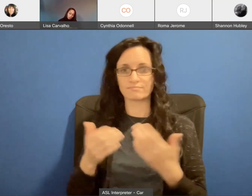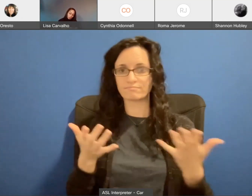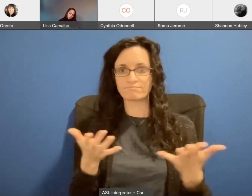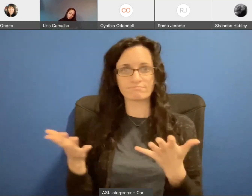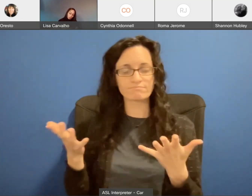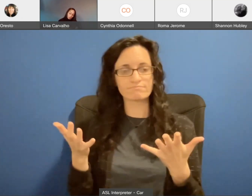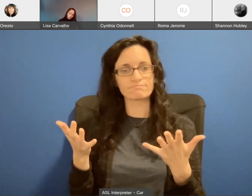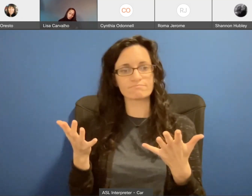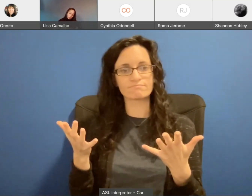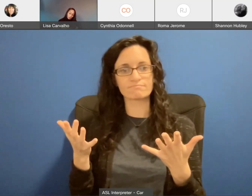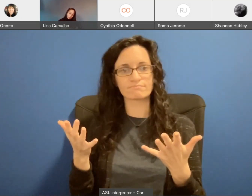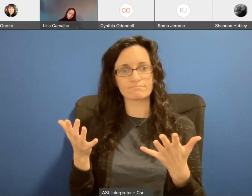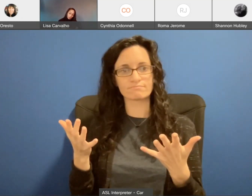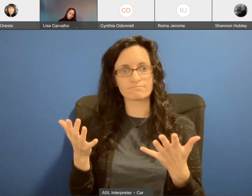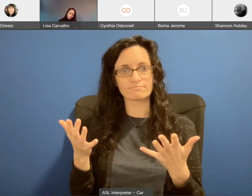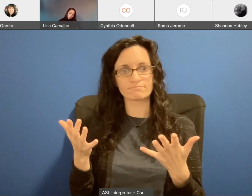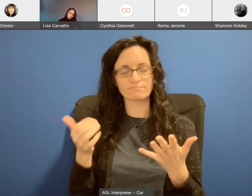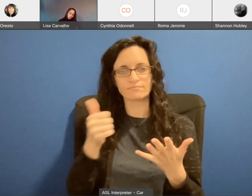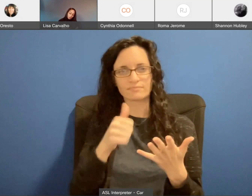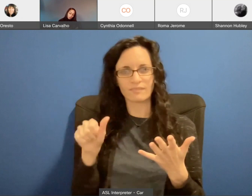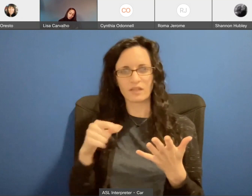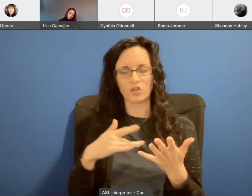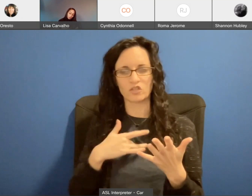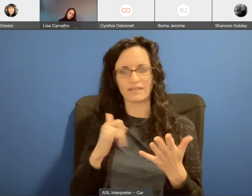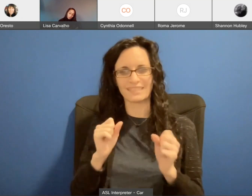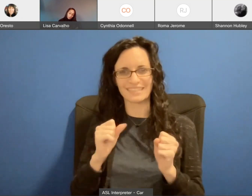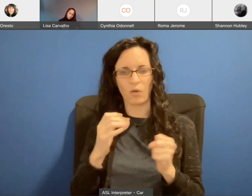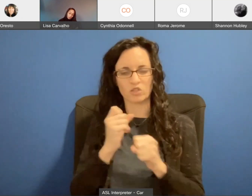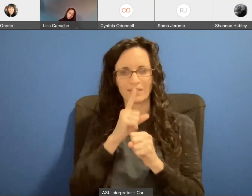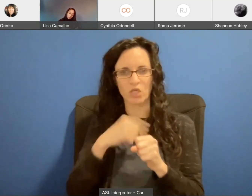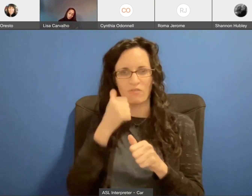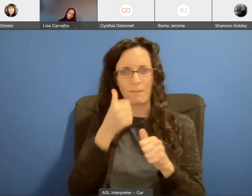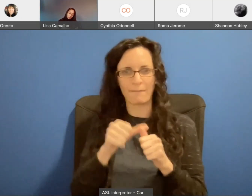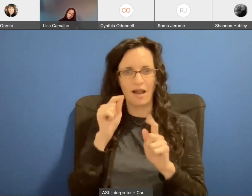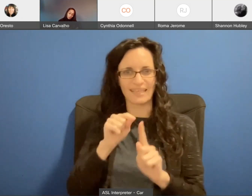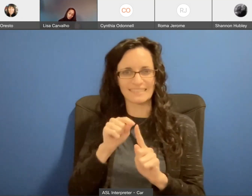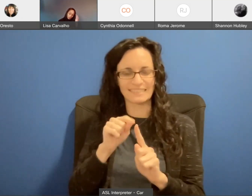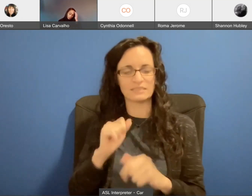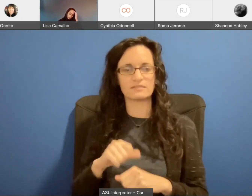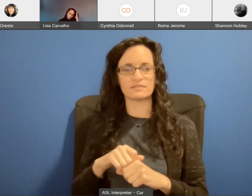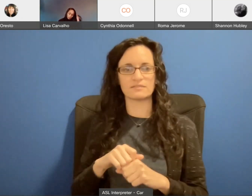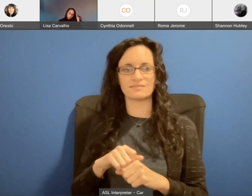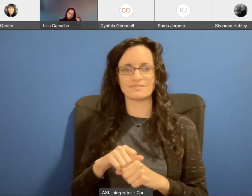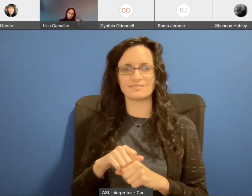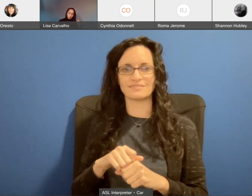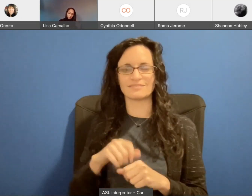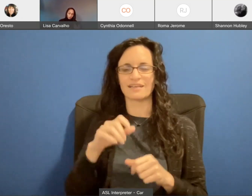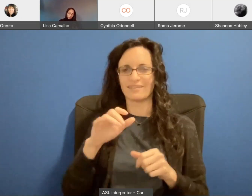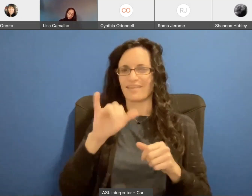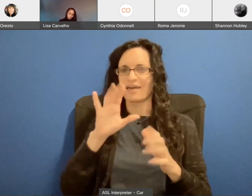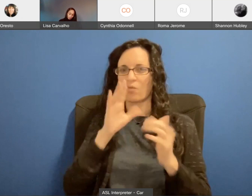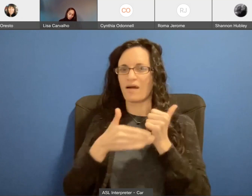Anything that you want to be sure you hold on to? In answering this question, it helps you remember it. It's also helping the other folks